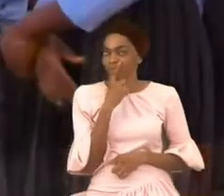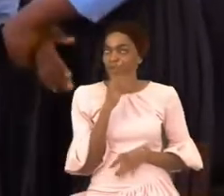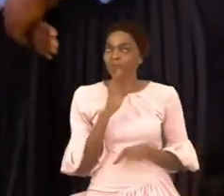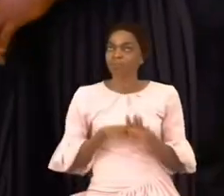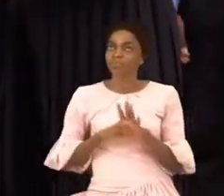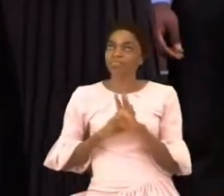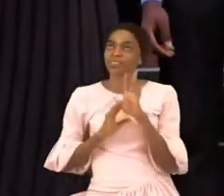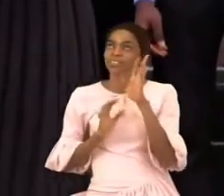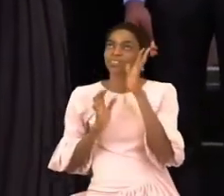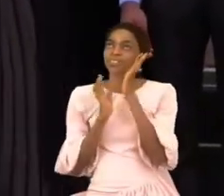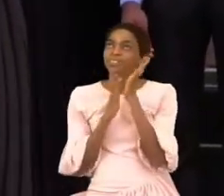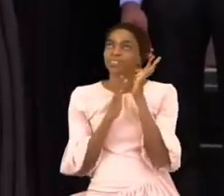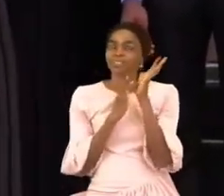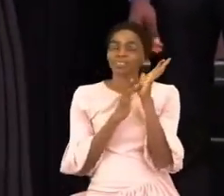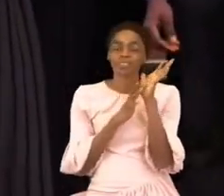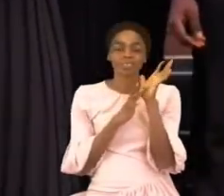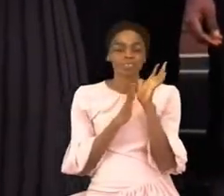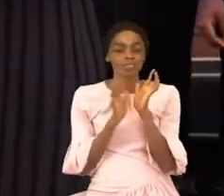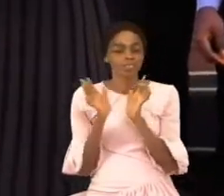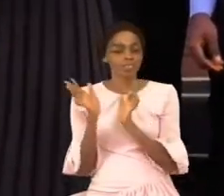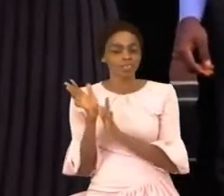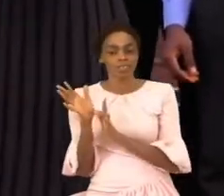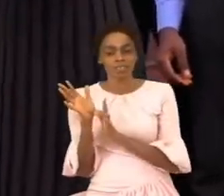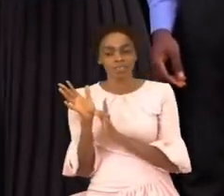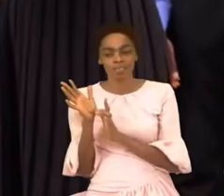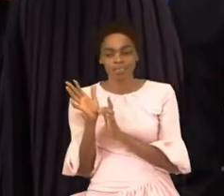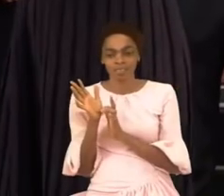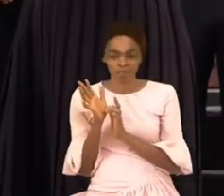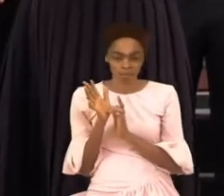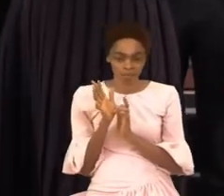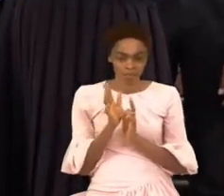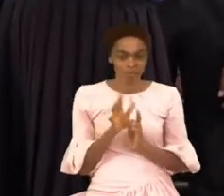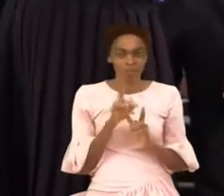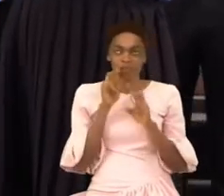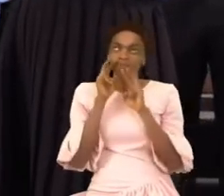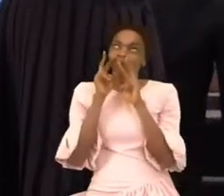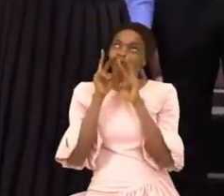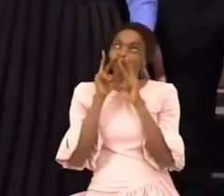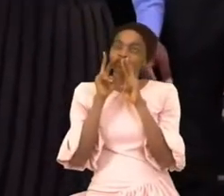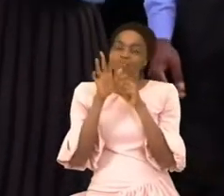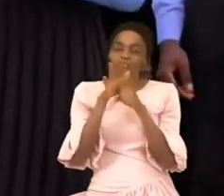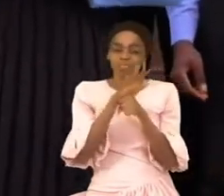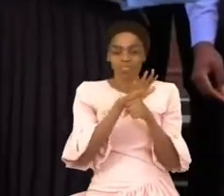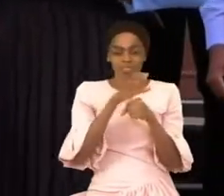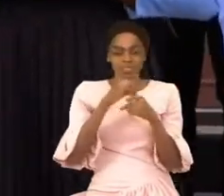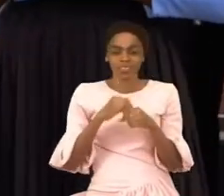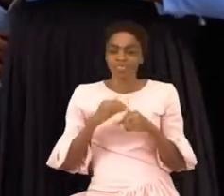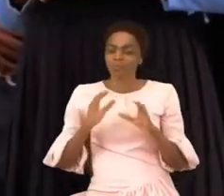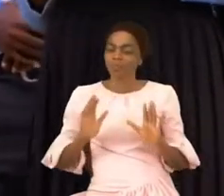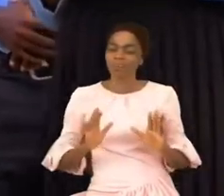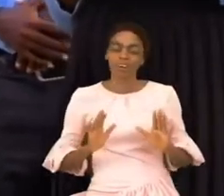Jesus. Look full in his wonderful